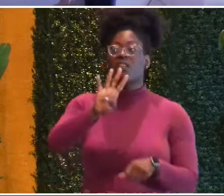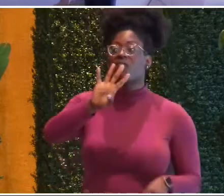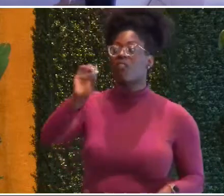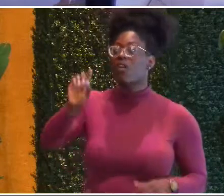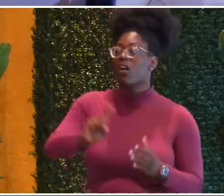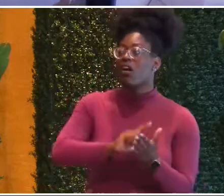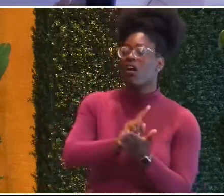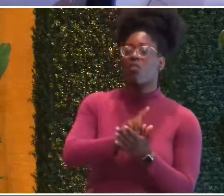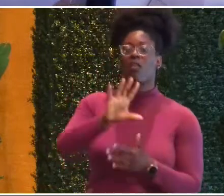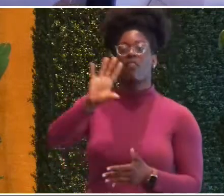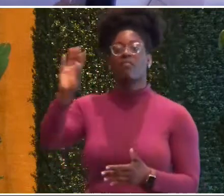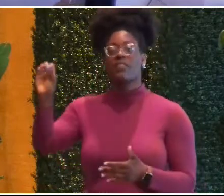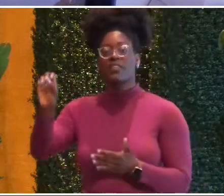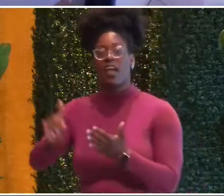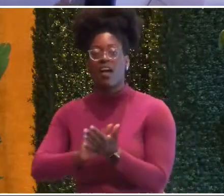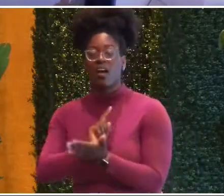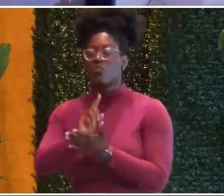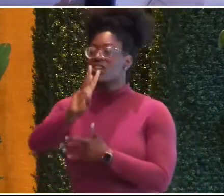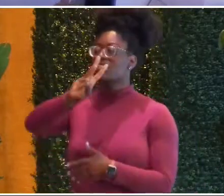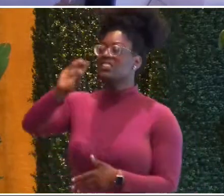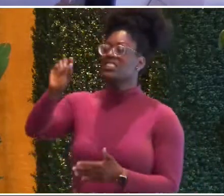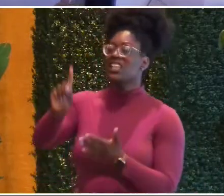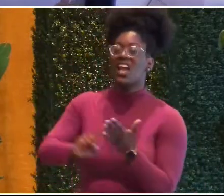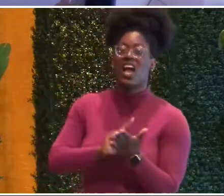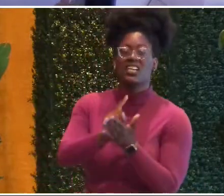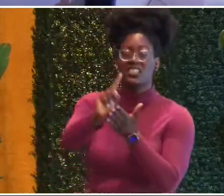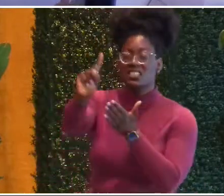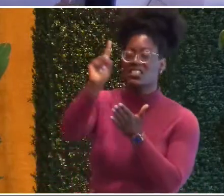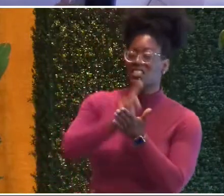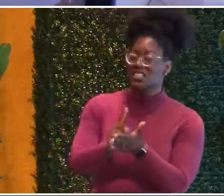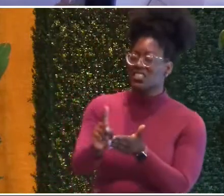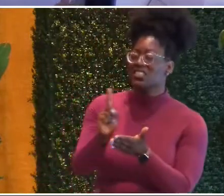after 50 years on the job perfectly fine.